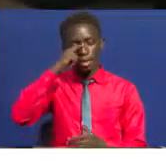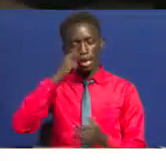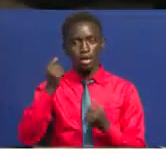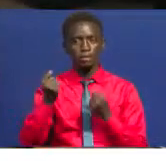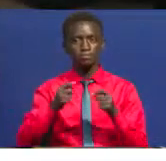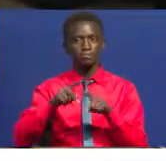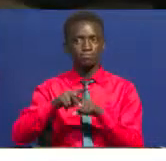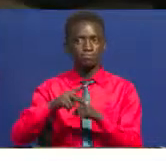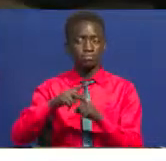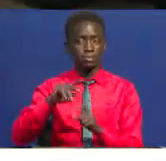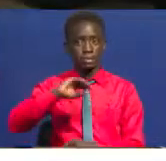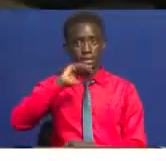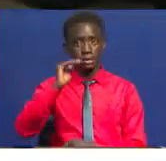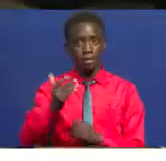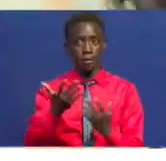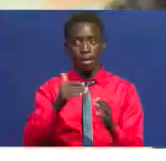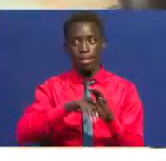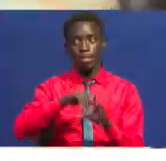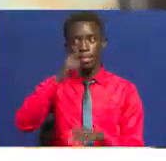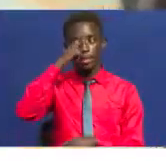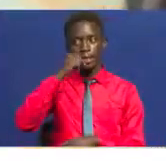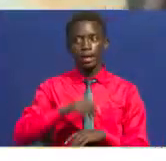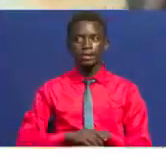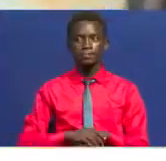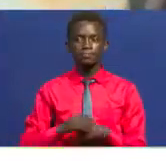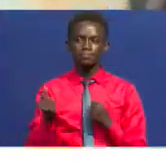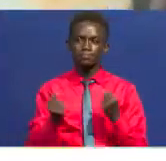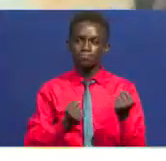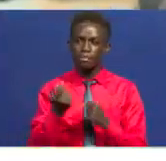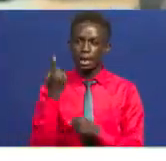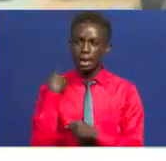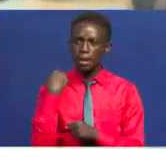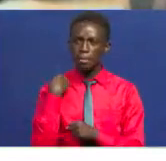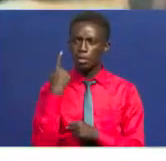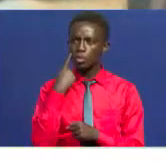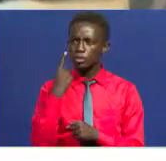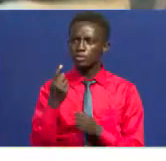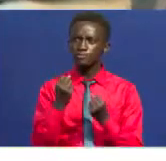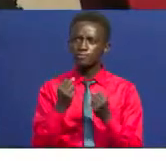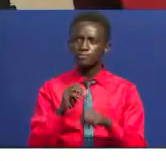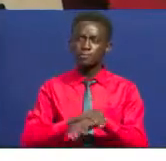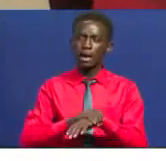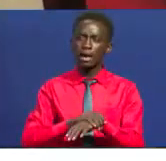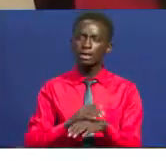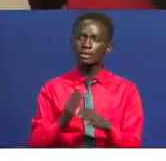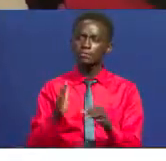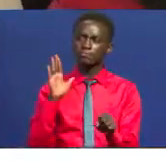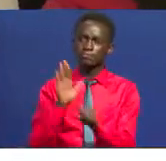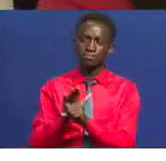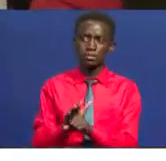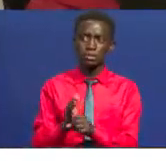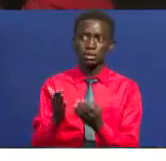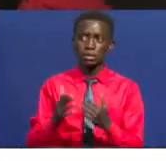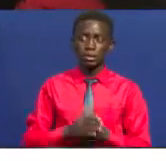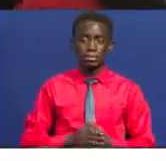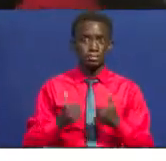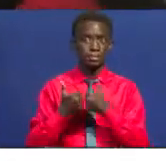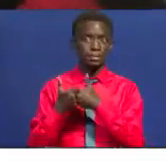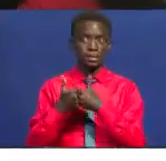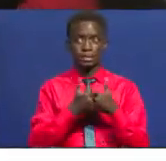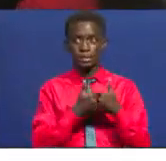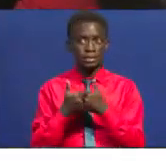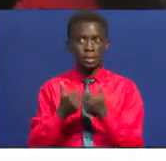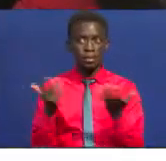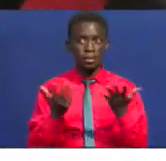The number of vehicles clearly confirming the inevitable challenge hybrid car owners face. And the main challenge was to get